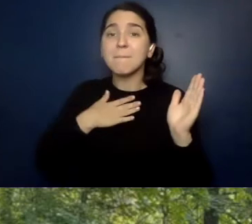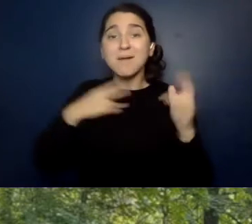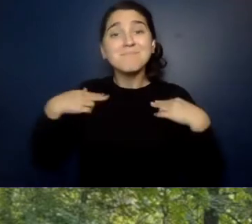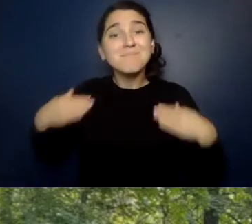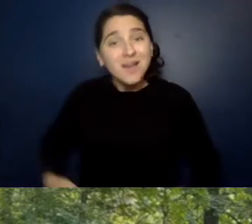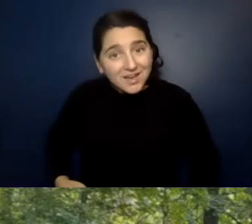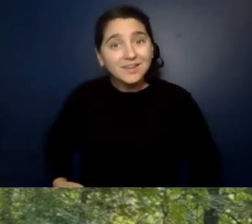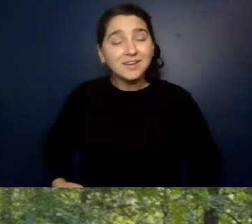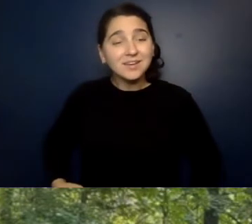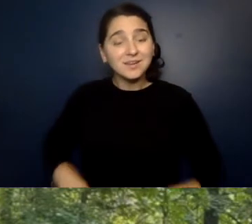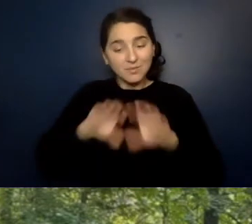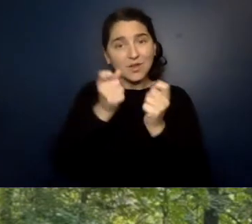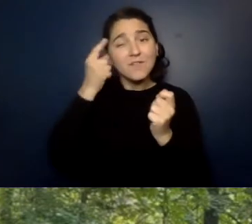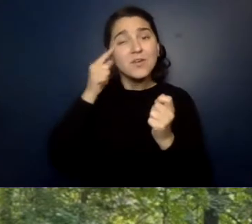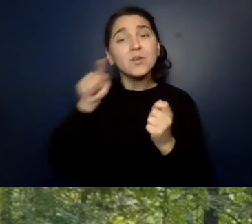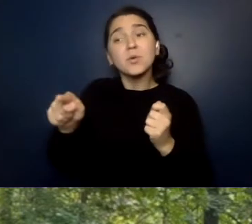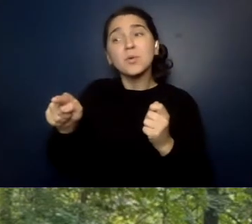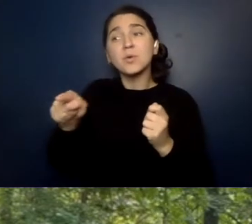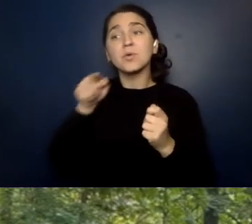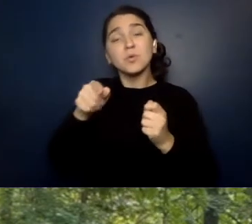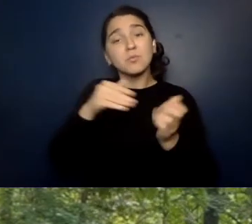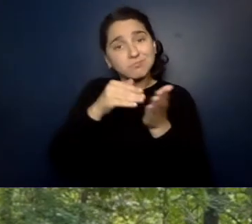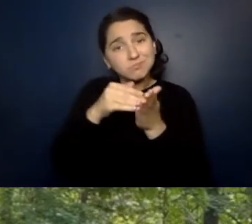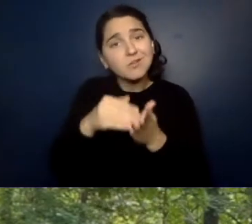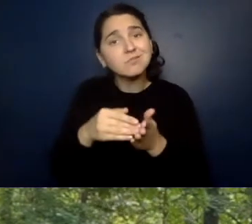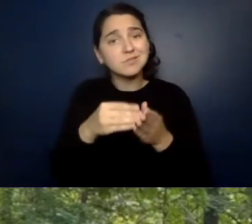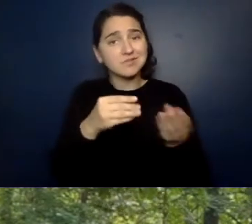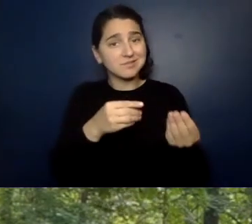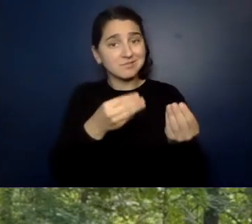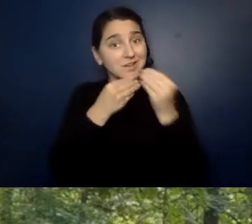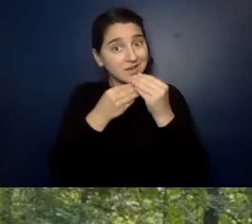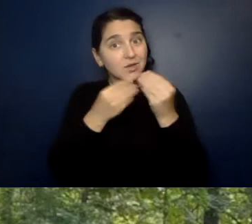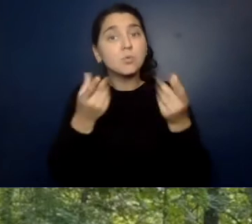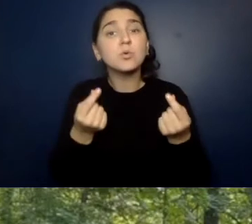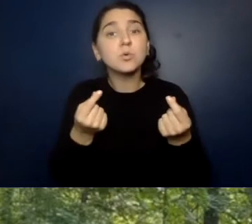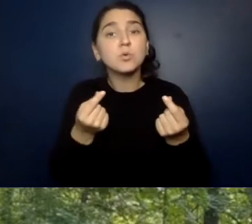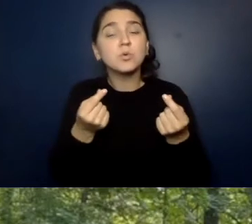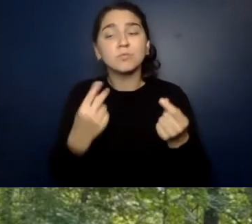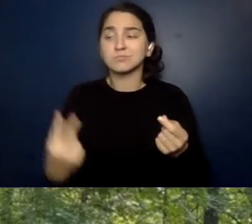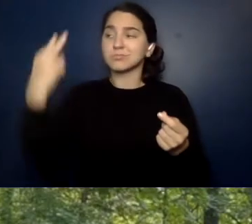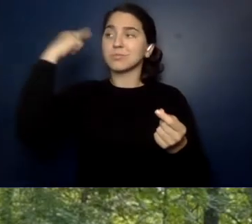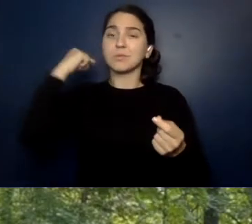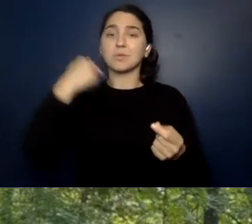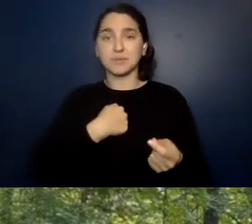you. As often as you eat this, do so and remember me.